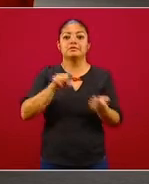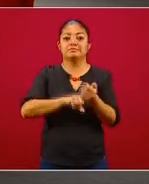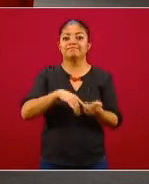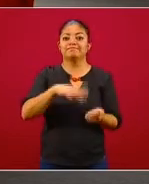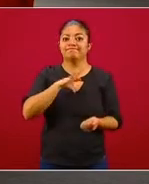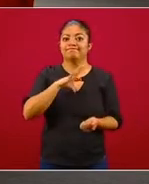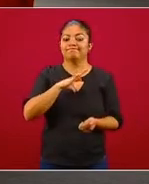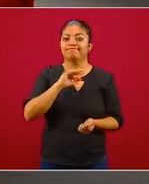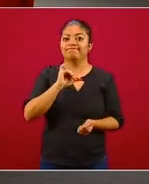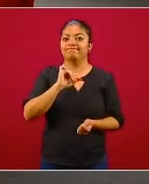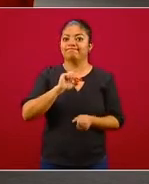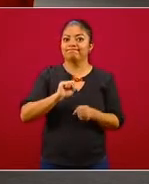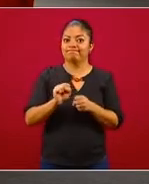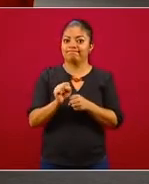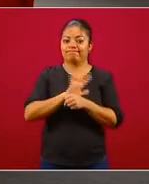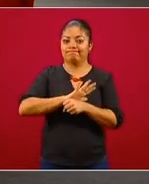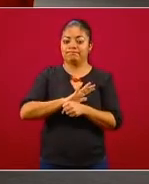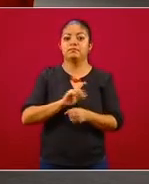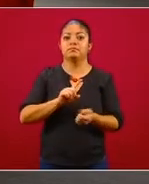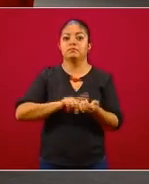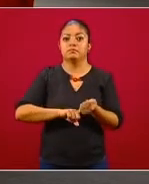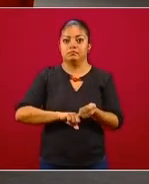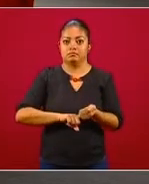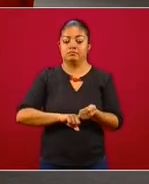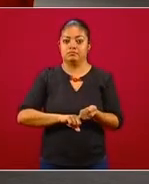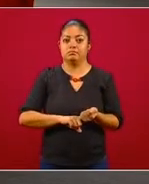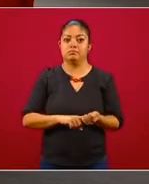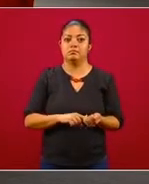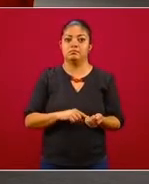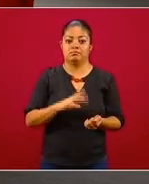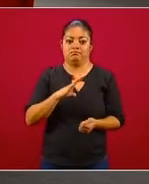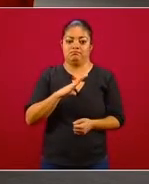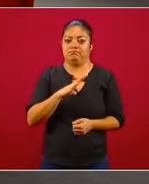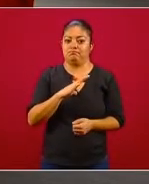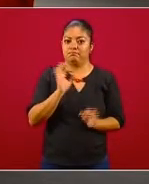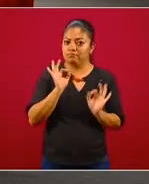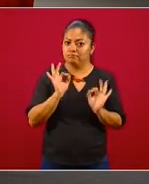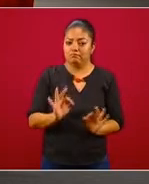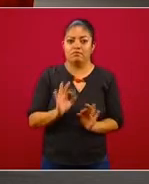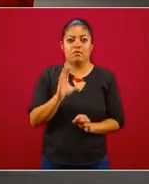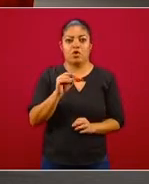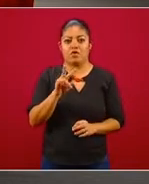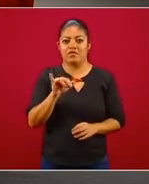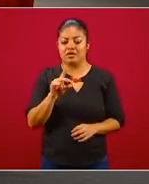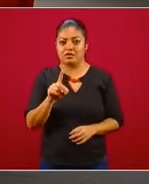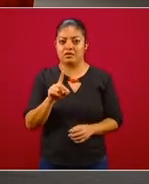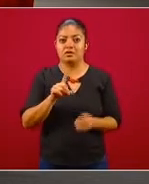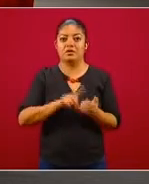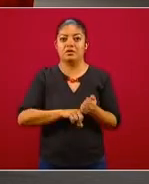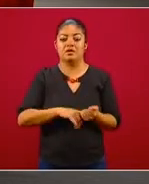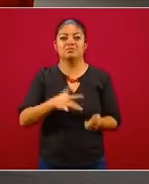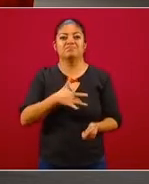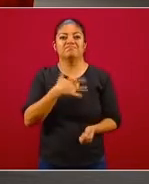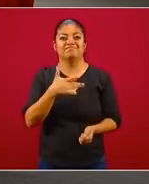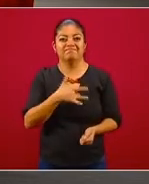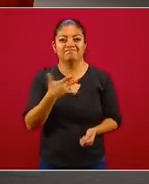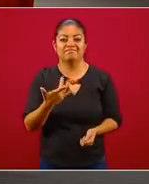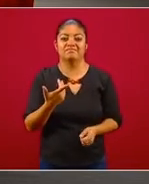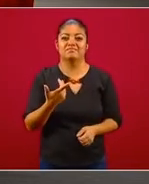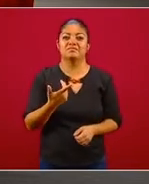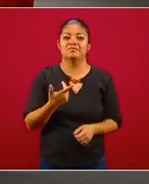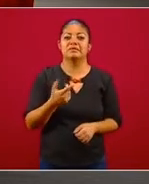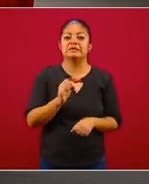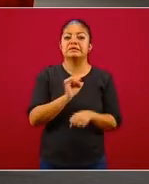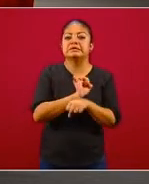Here we have the positive result ratio, or the positive result rate that we've talked about before, meaning out of all